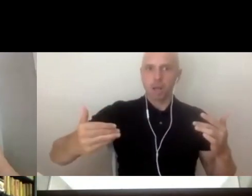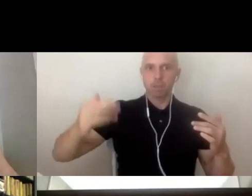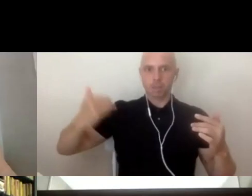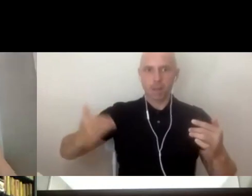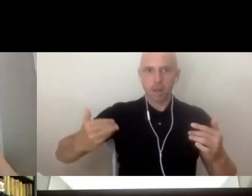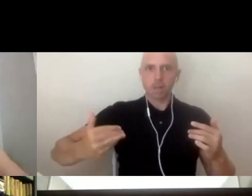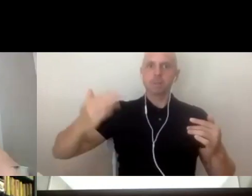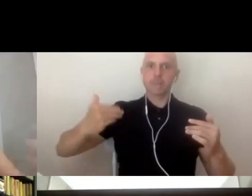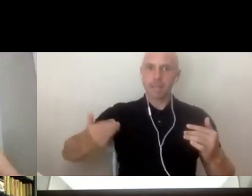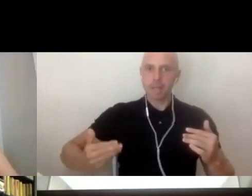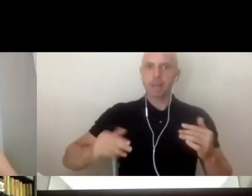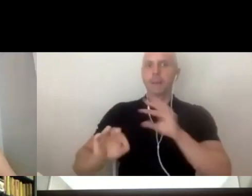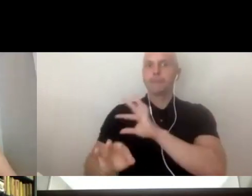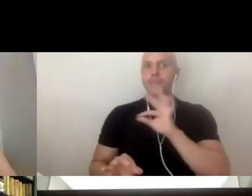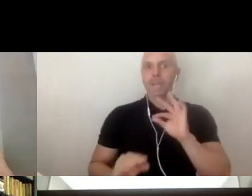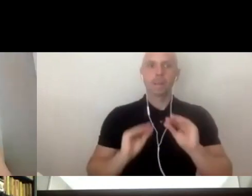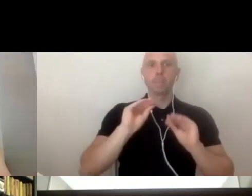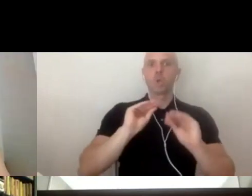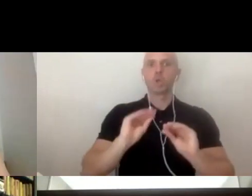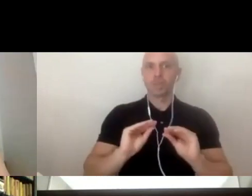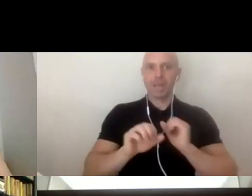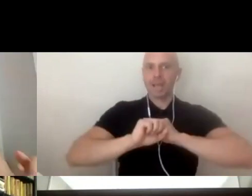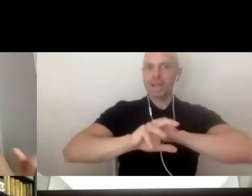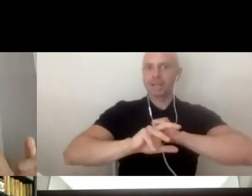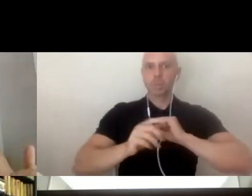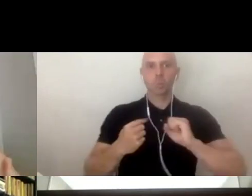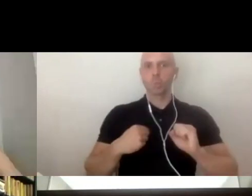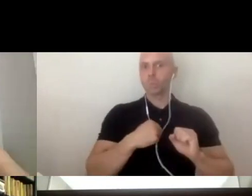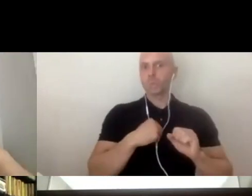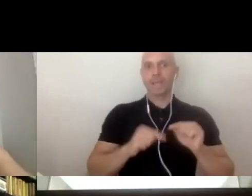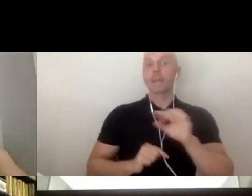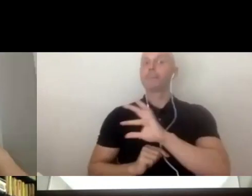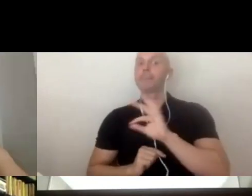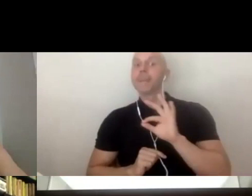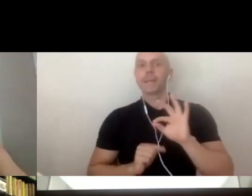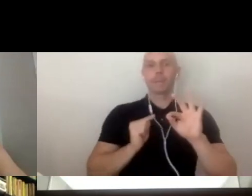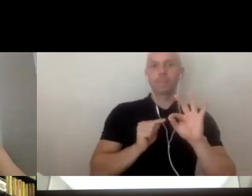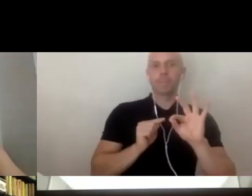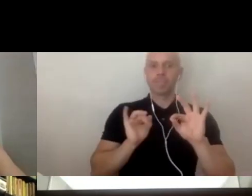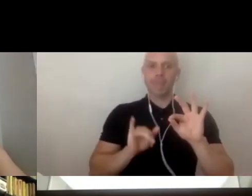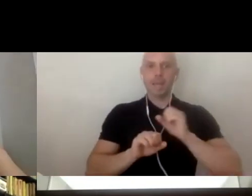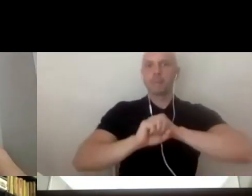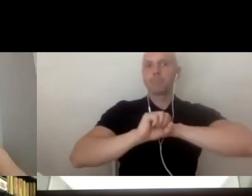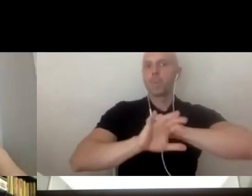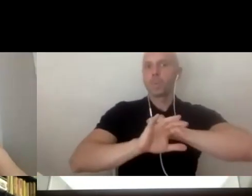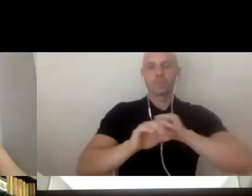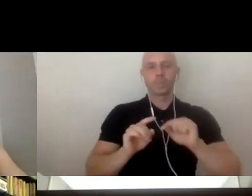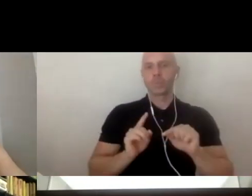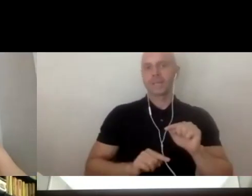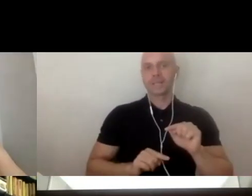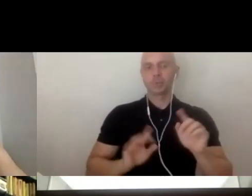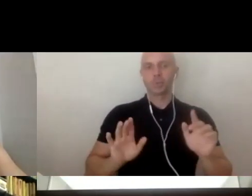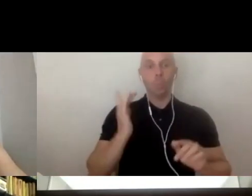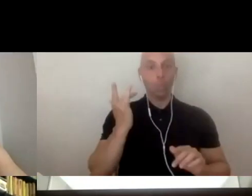advertise or promote one thing over the other. That said, there are a few channels that I'd like you to be aware of. So right now,